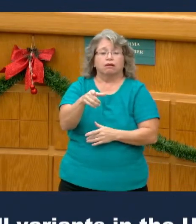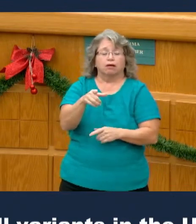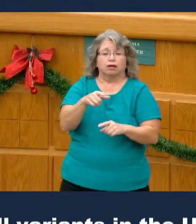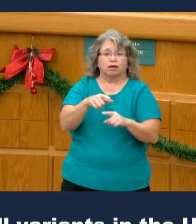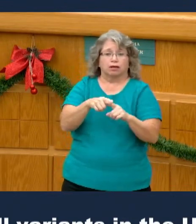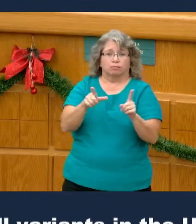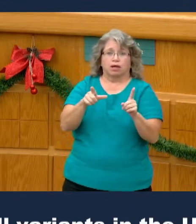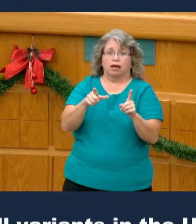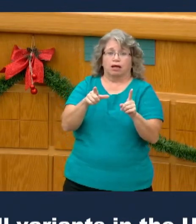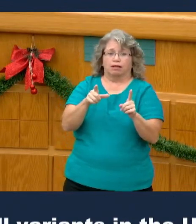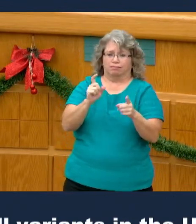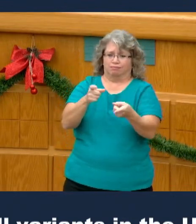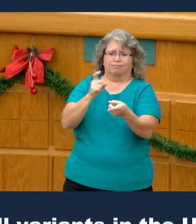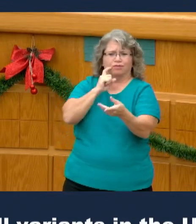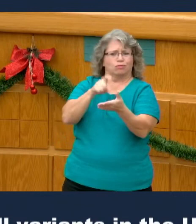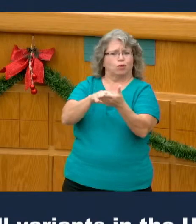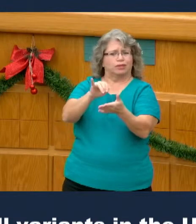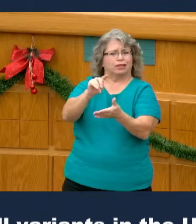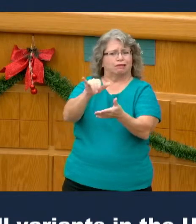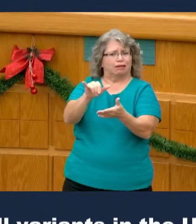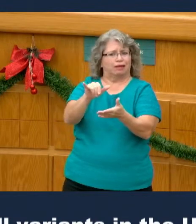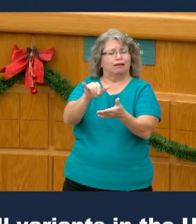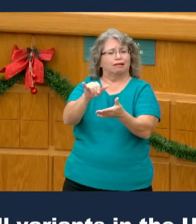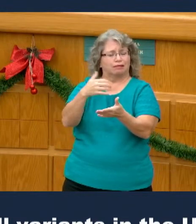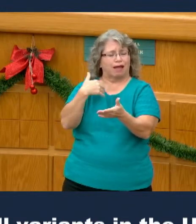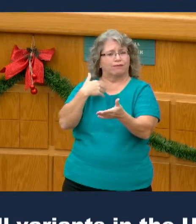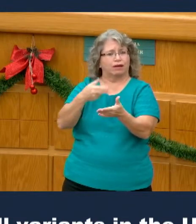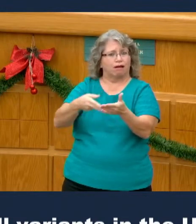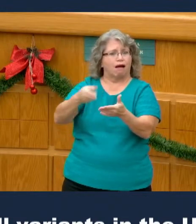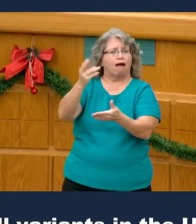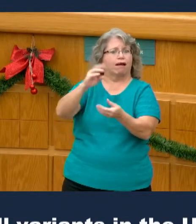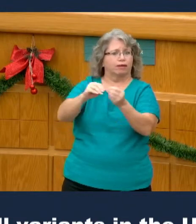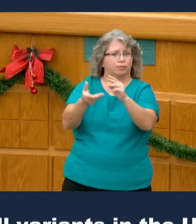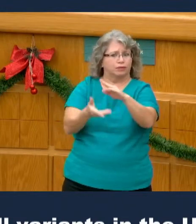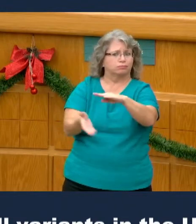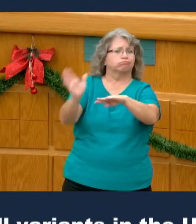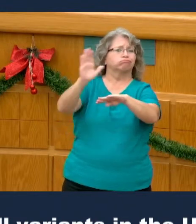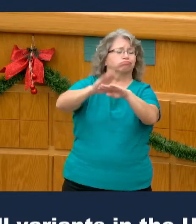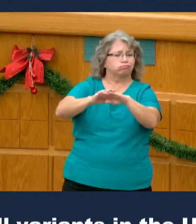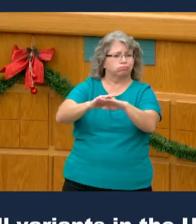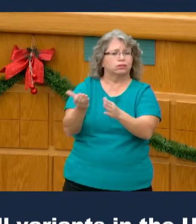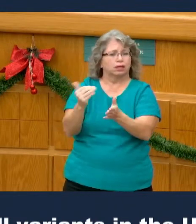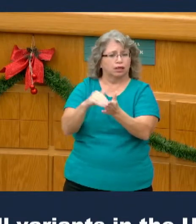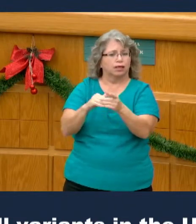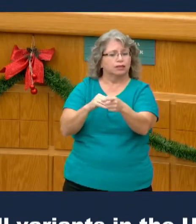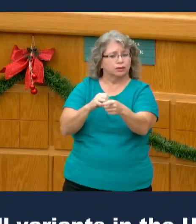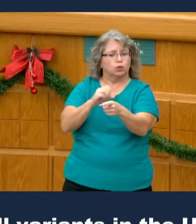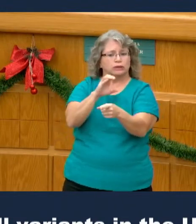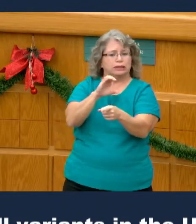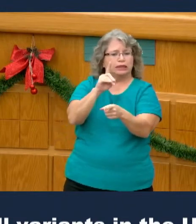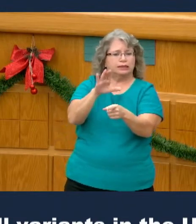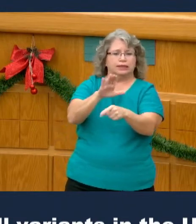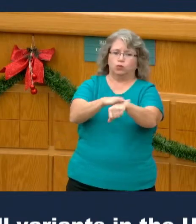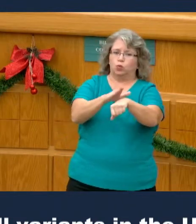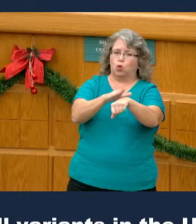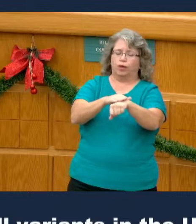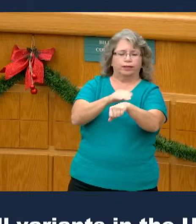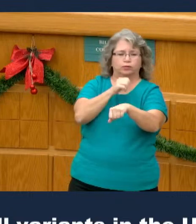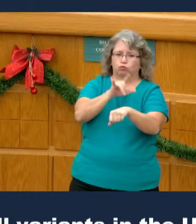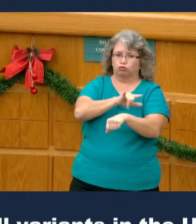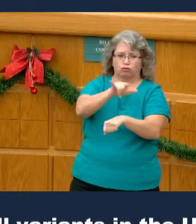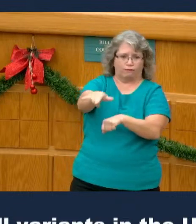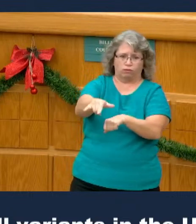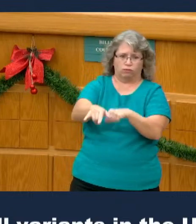from Italy, that's a significant finding. For the week ending in December 4th,